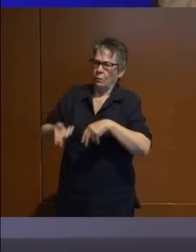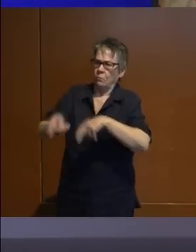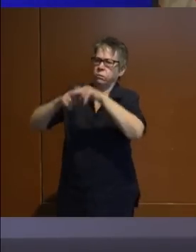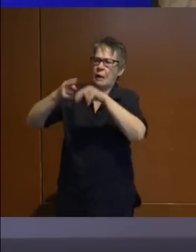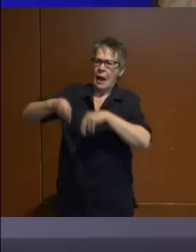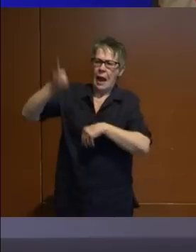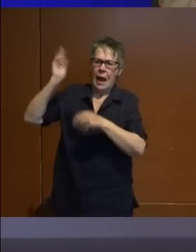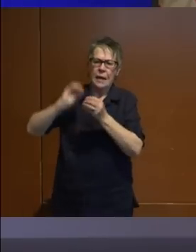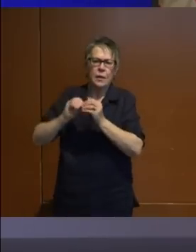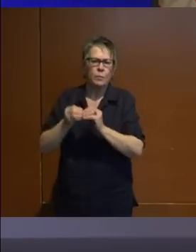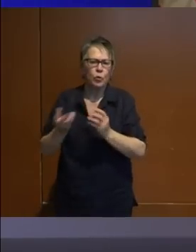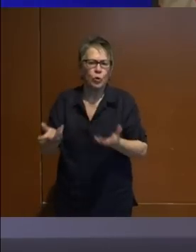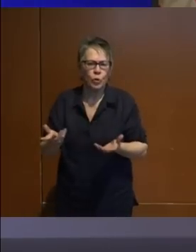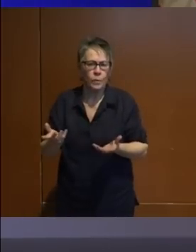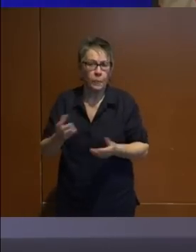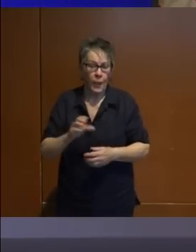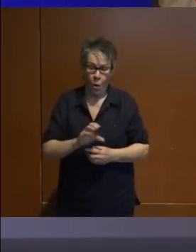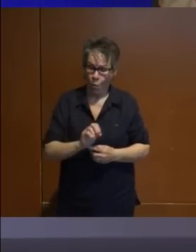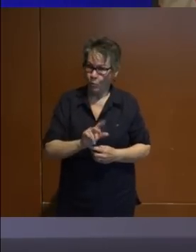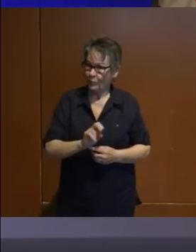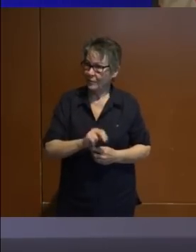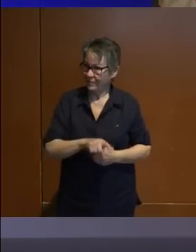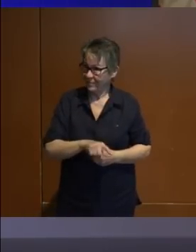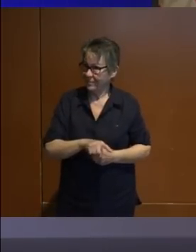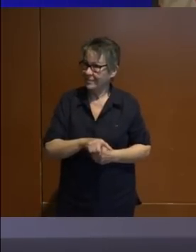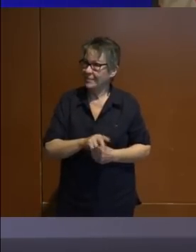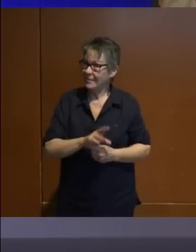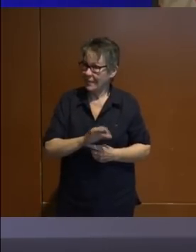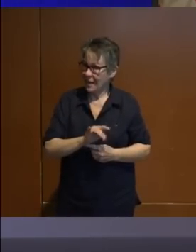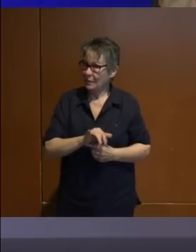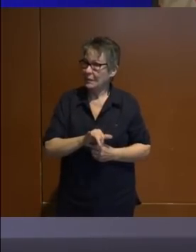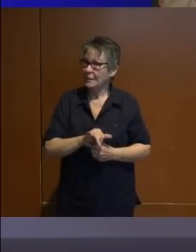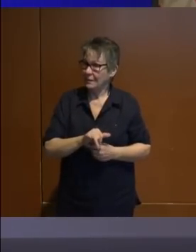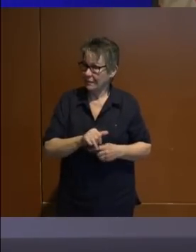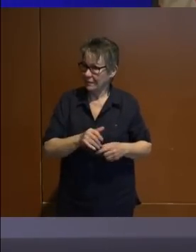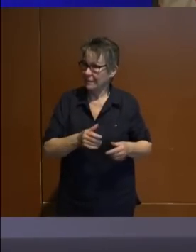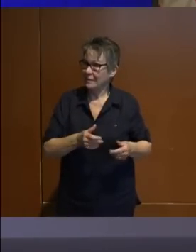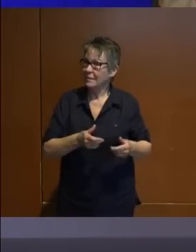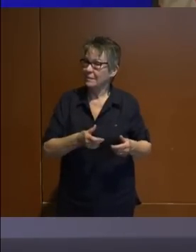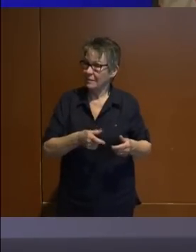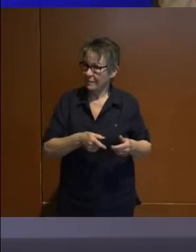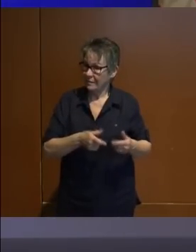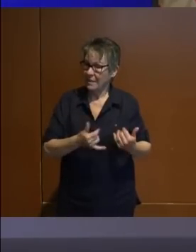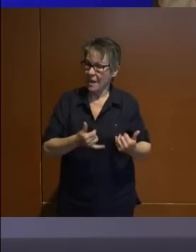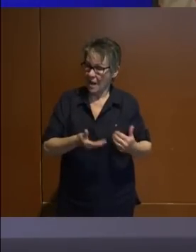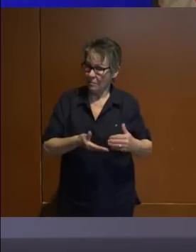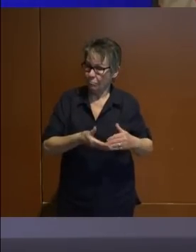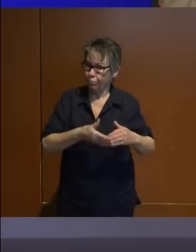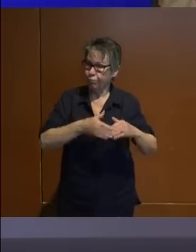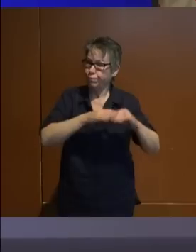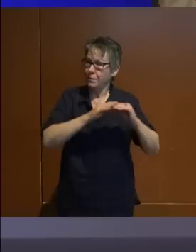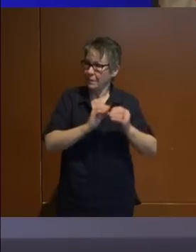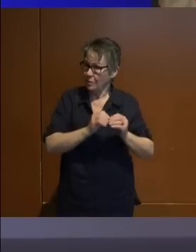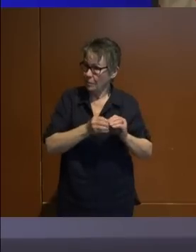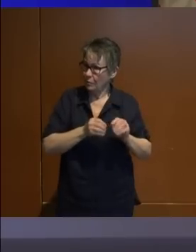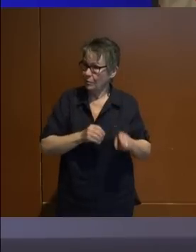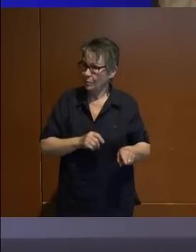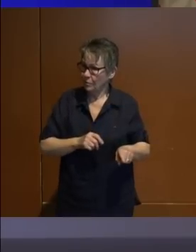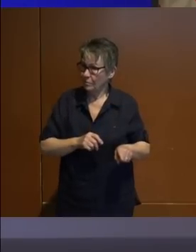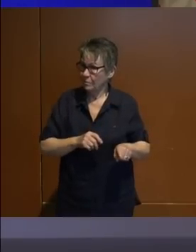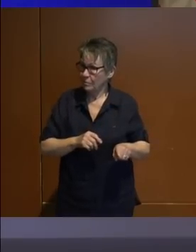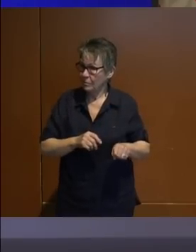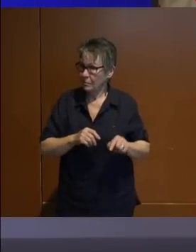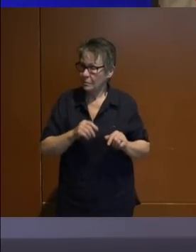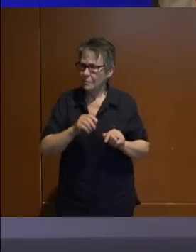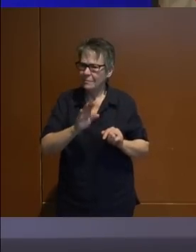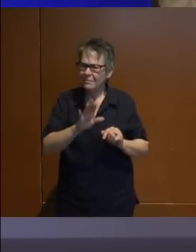about Ocean County, where we had, we've got some particular challenges, but it's not one specific community versus another as